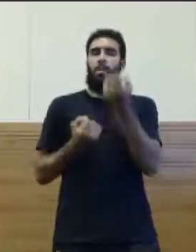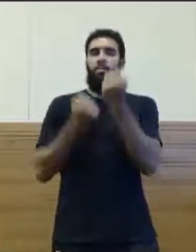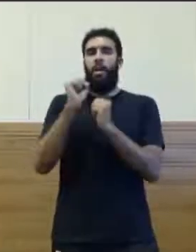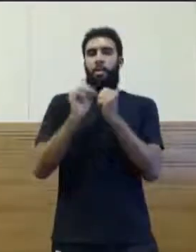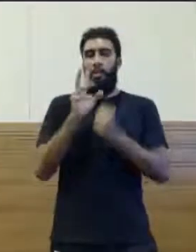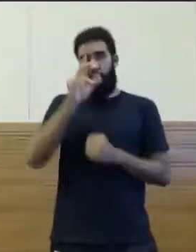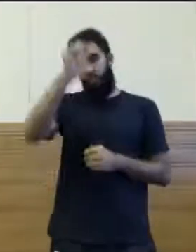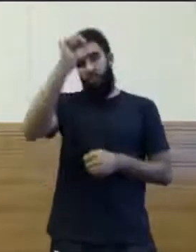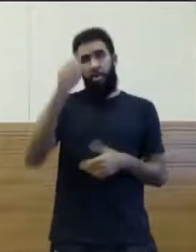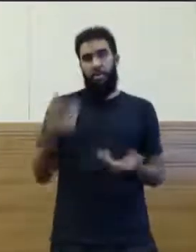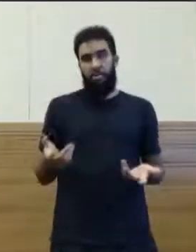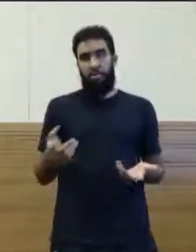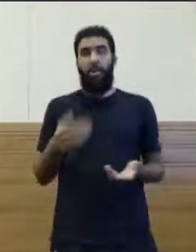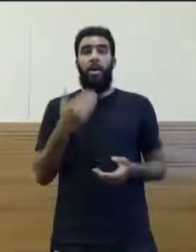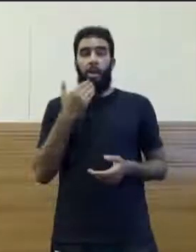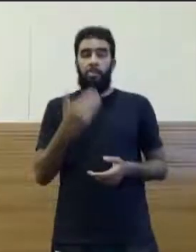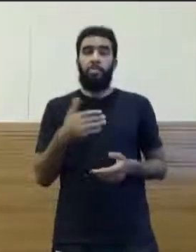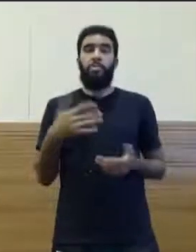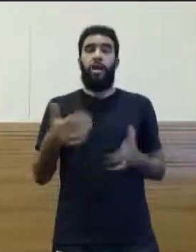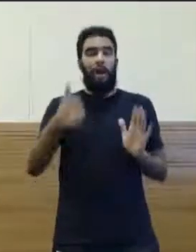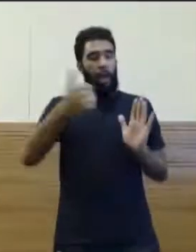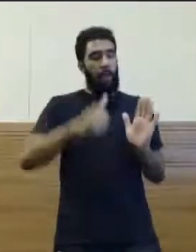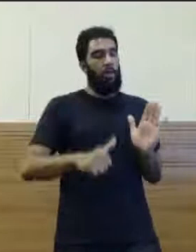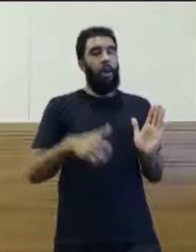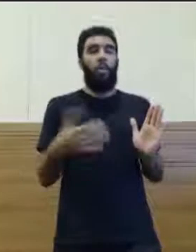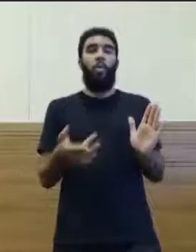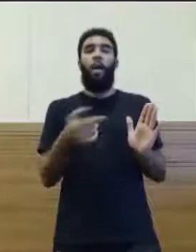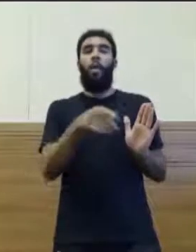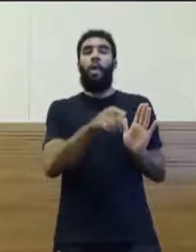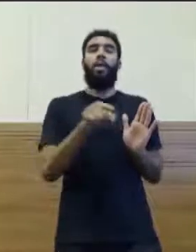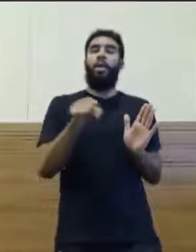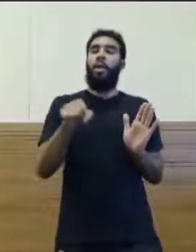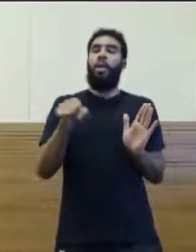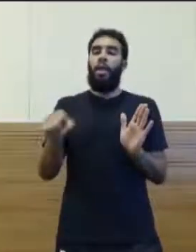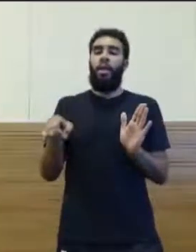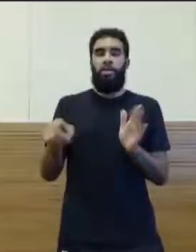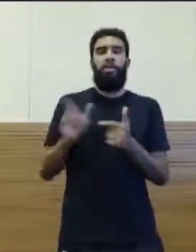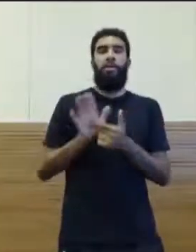be ultra-processed. When we asked them to classify